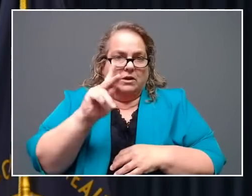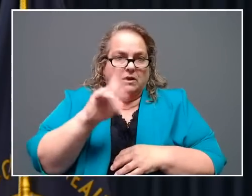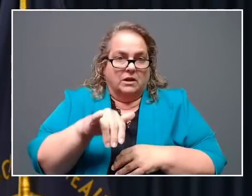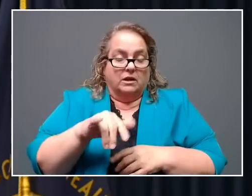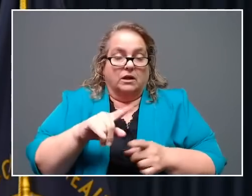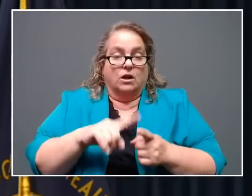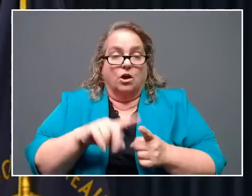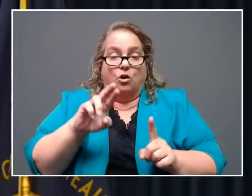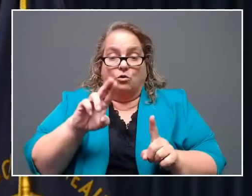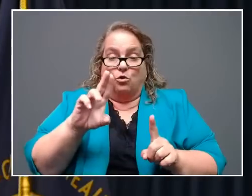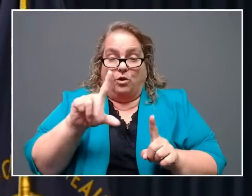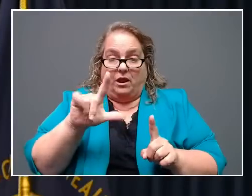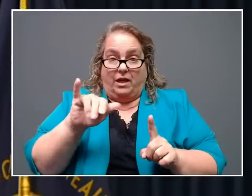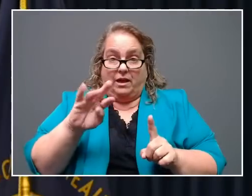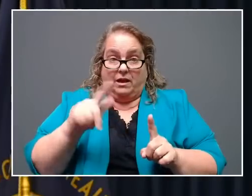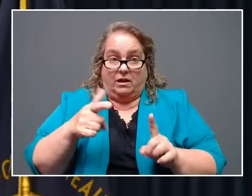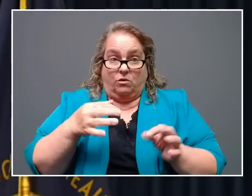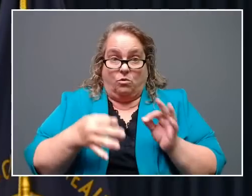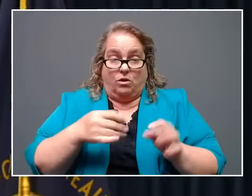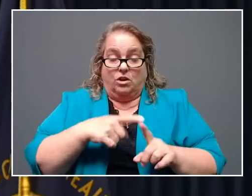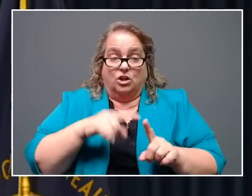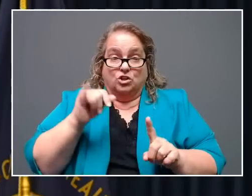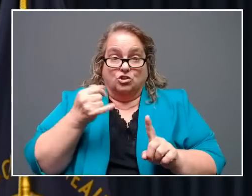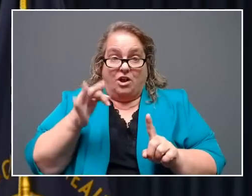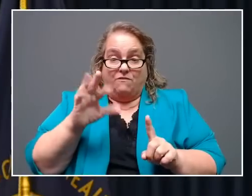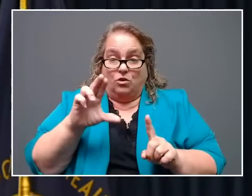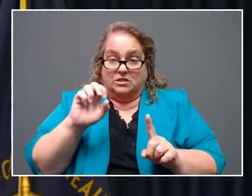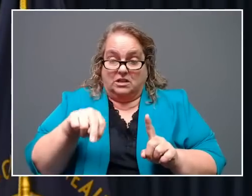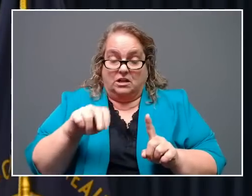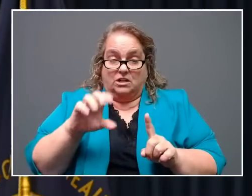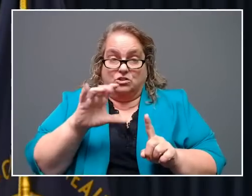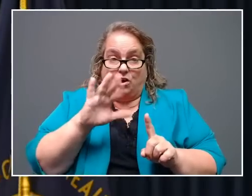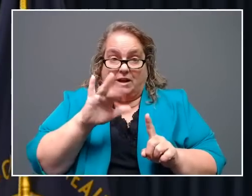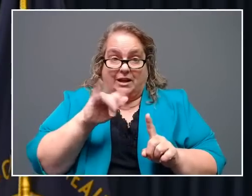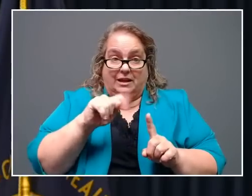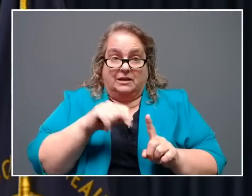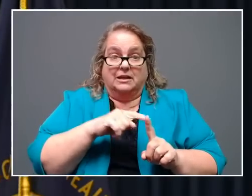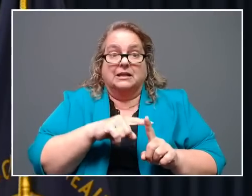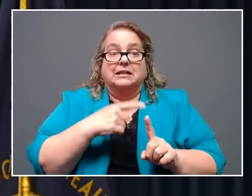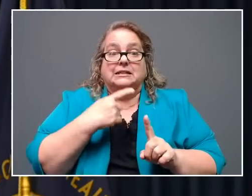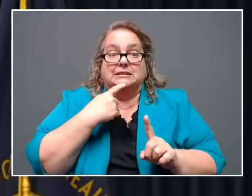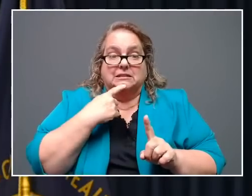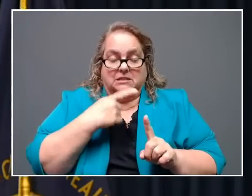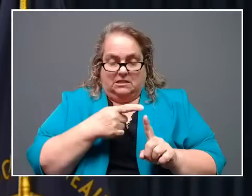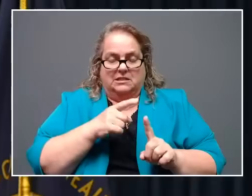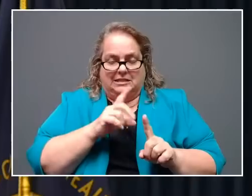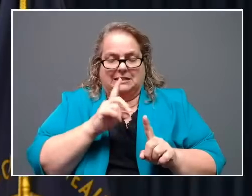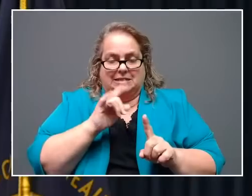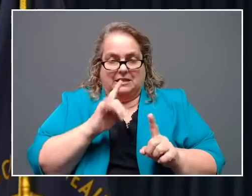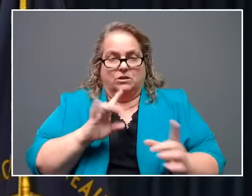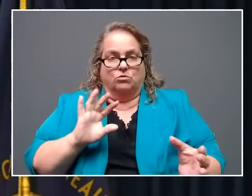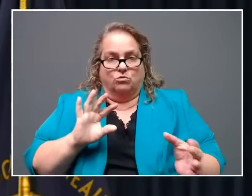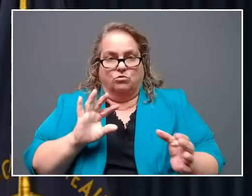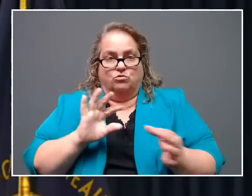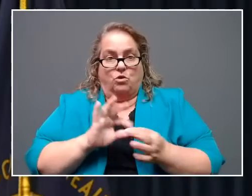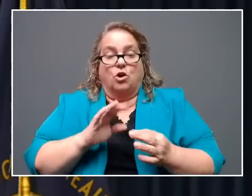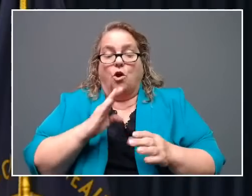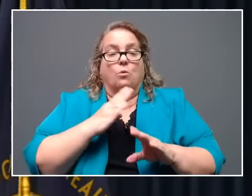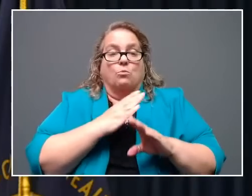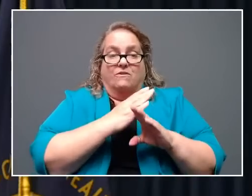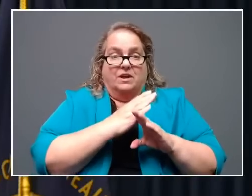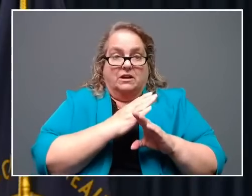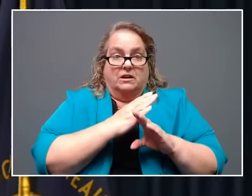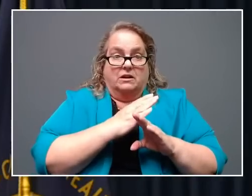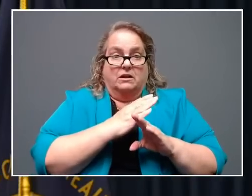ruling in Jefferson Circuit has enjoined or prevented from going into effect